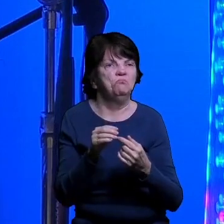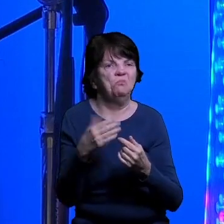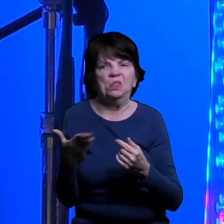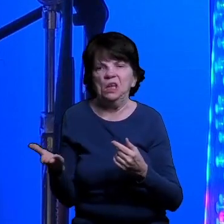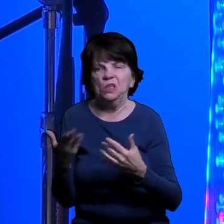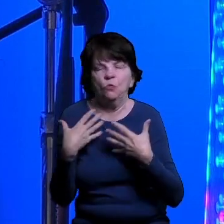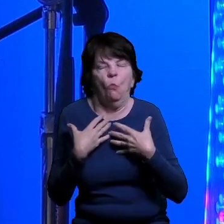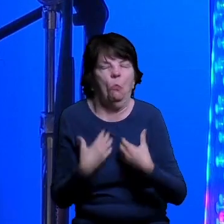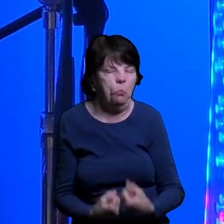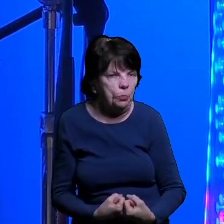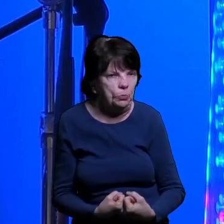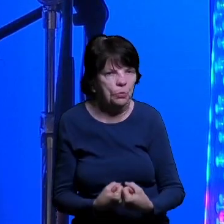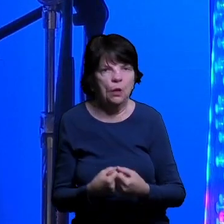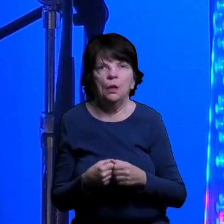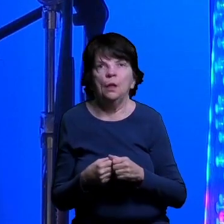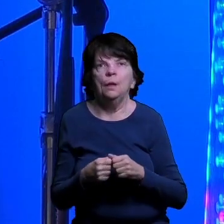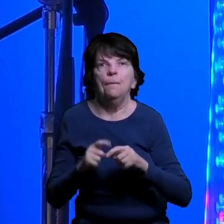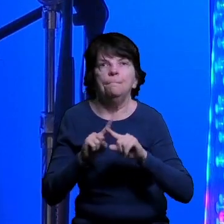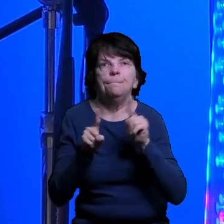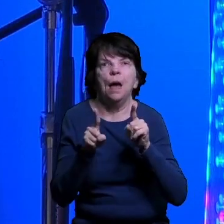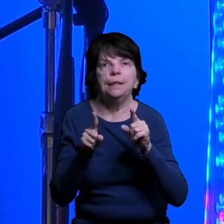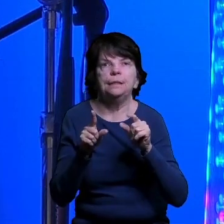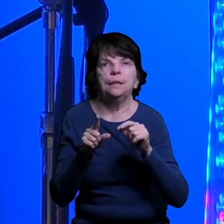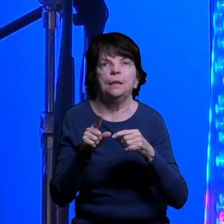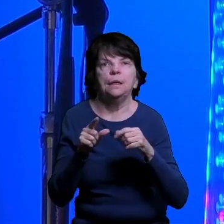the move and in their